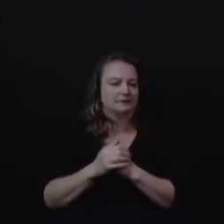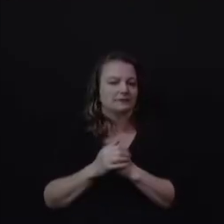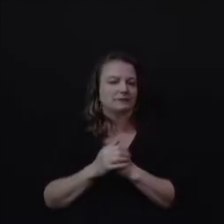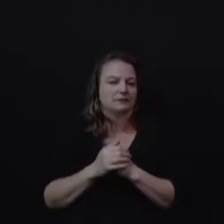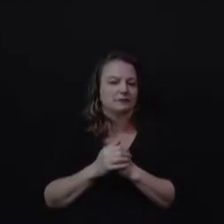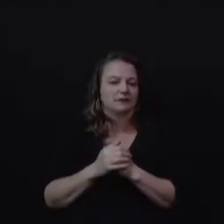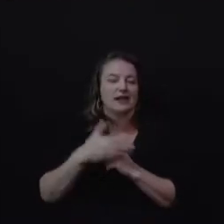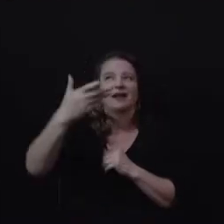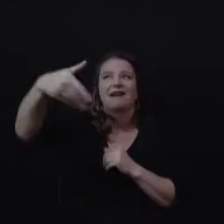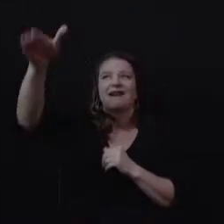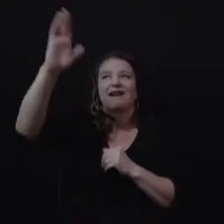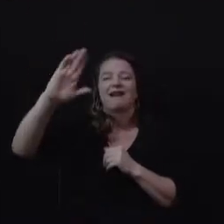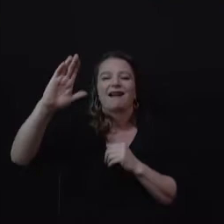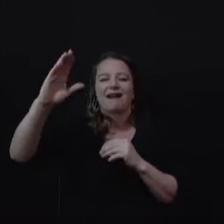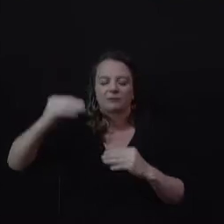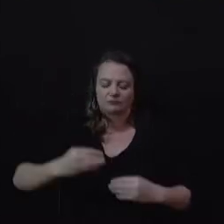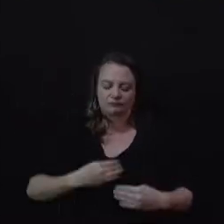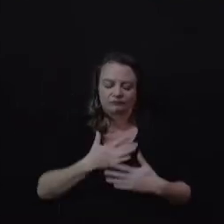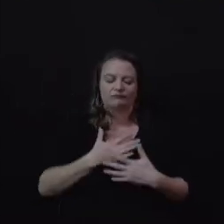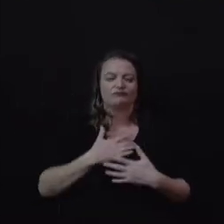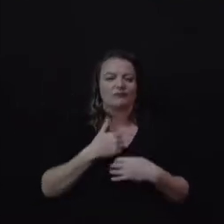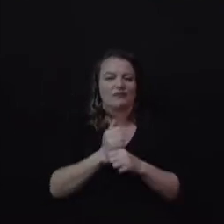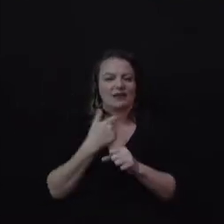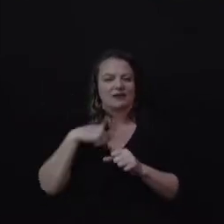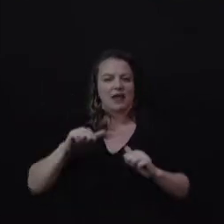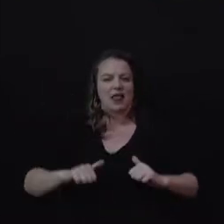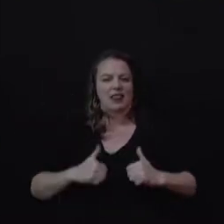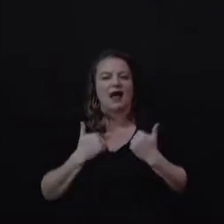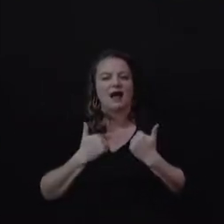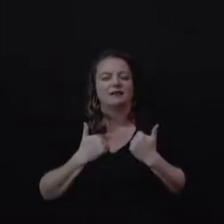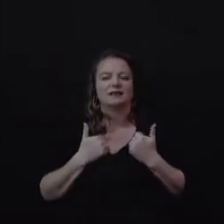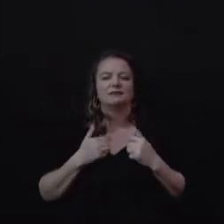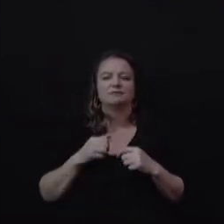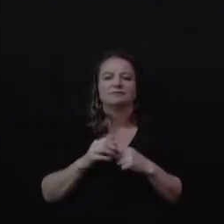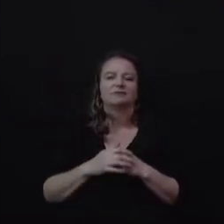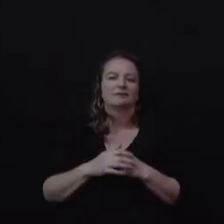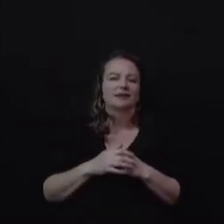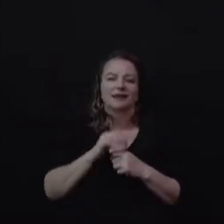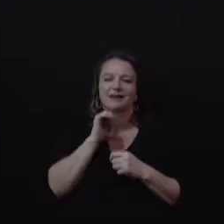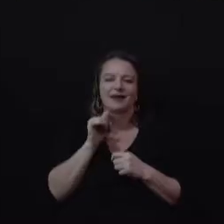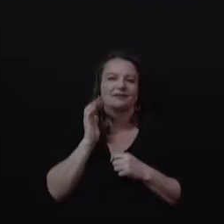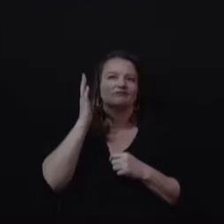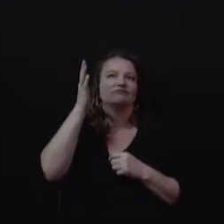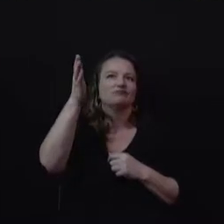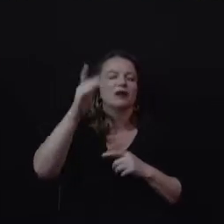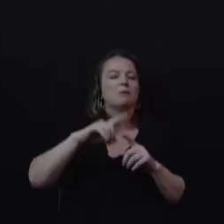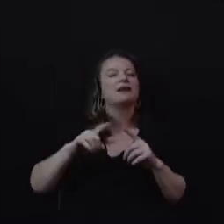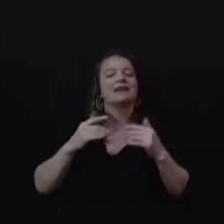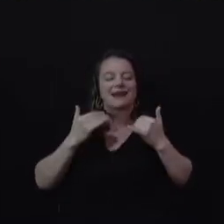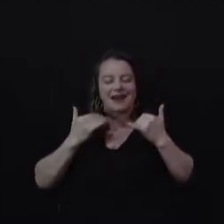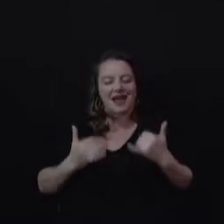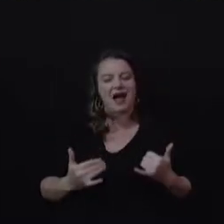us alive, not in the by and by. He makes us alive right now.